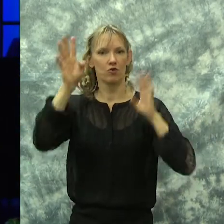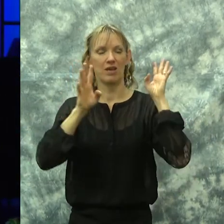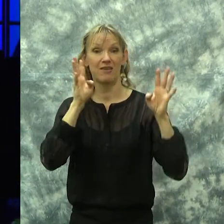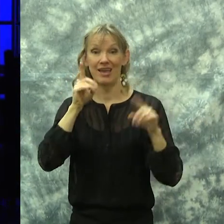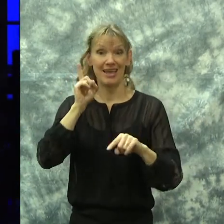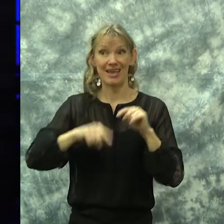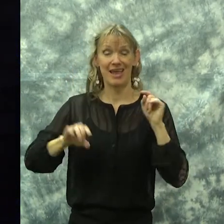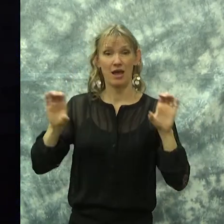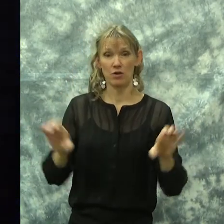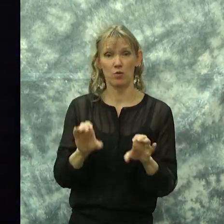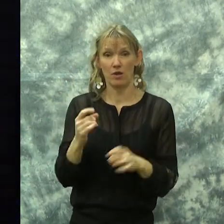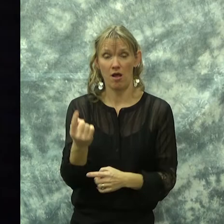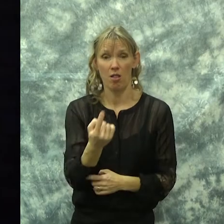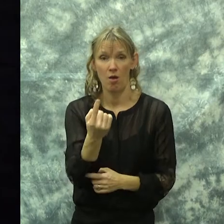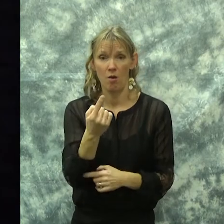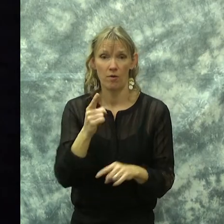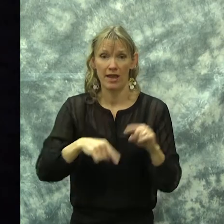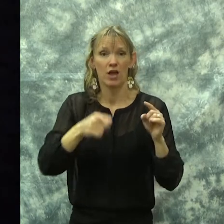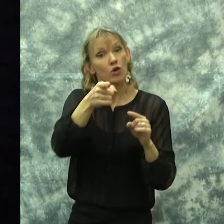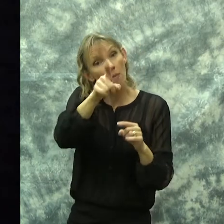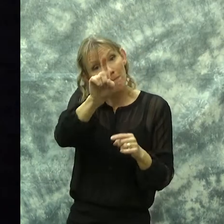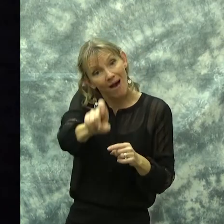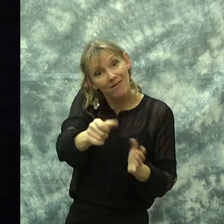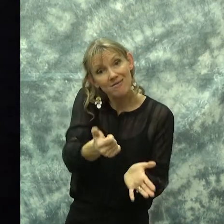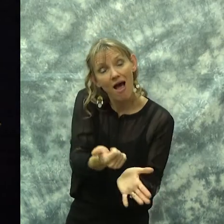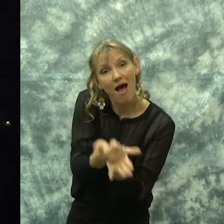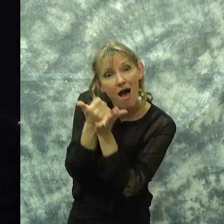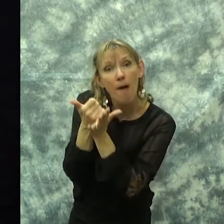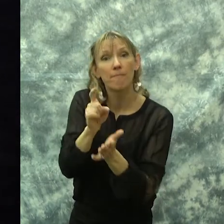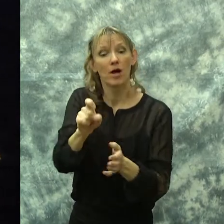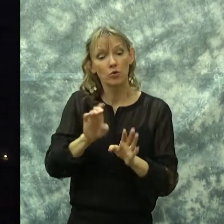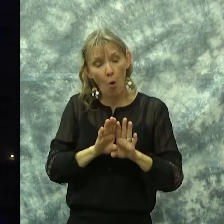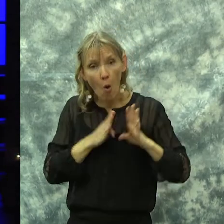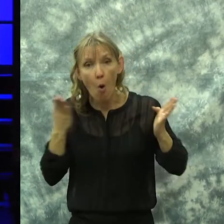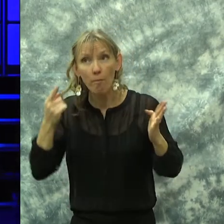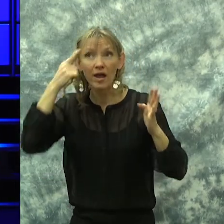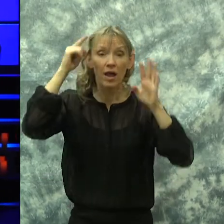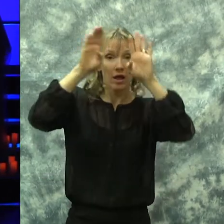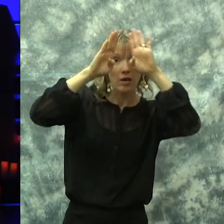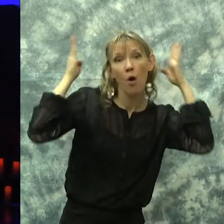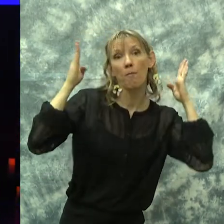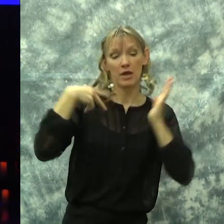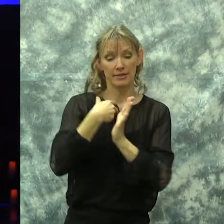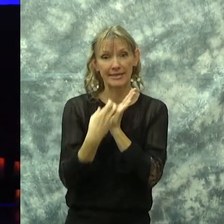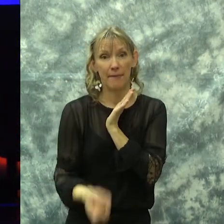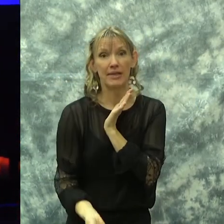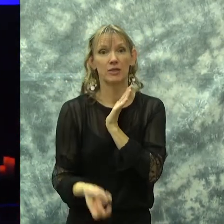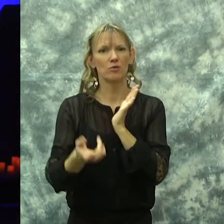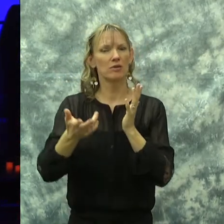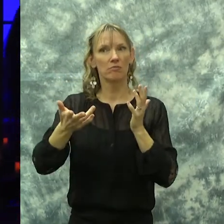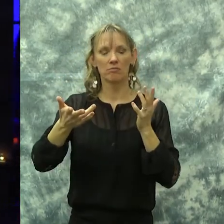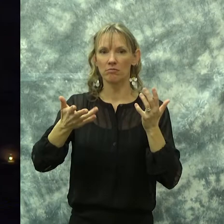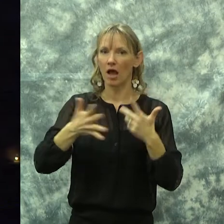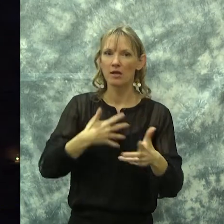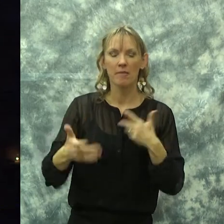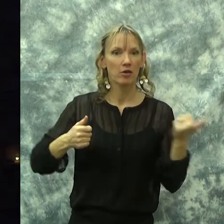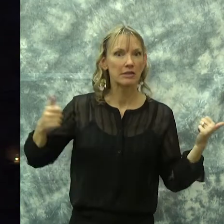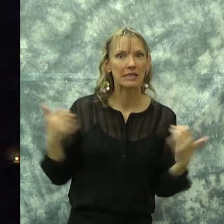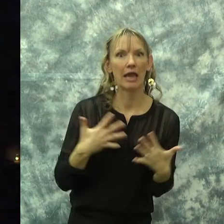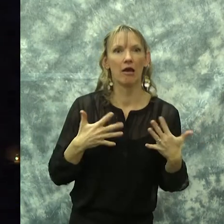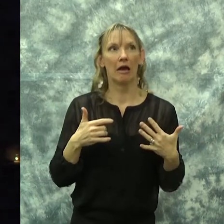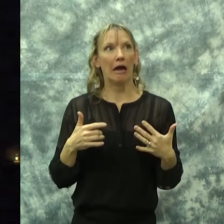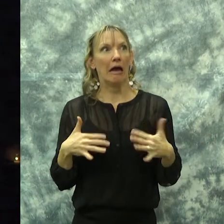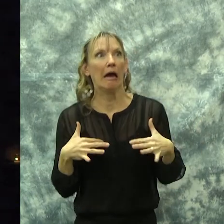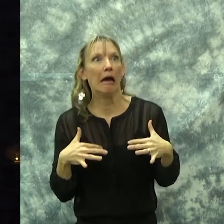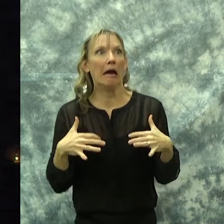can't do it alone. You have to help it. You have to open up for it. You have to be willing to step into it, even when it's scary and